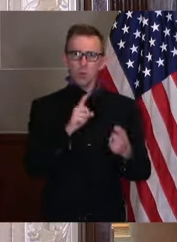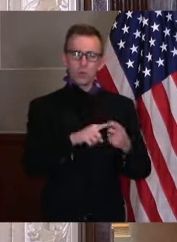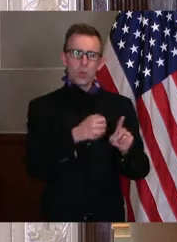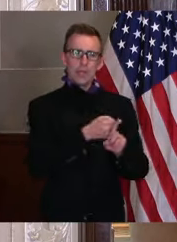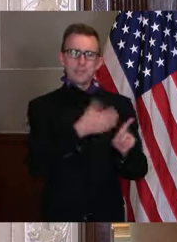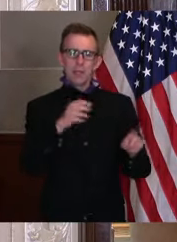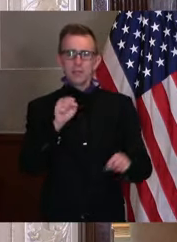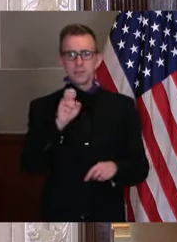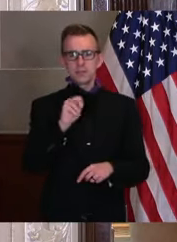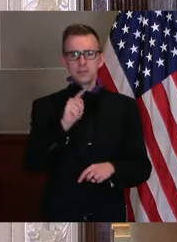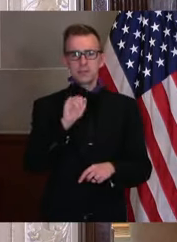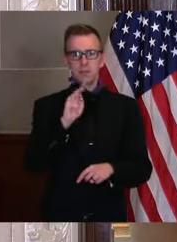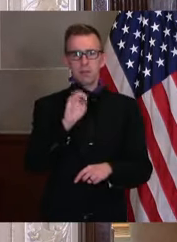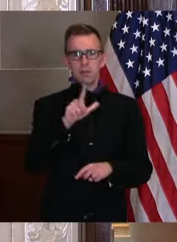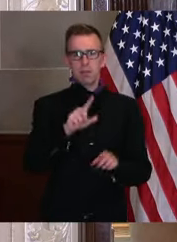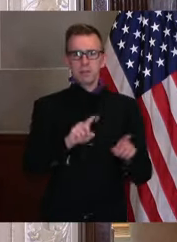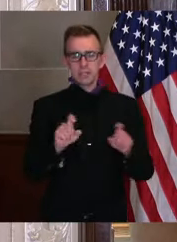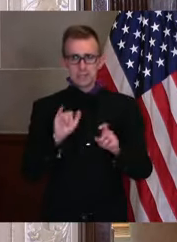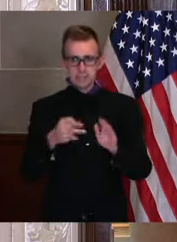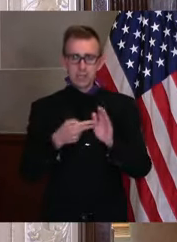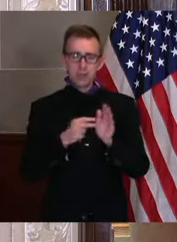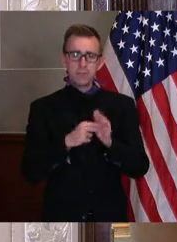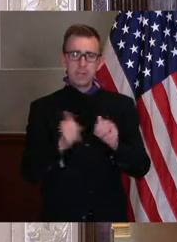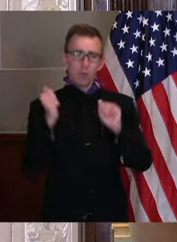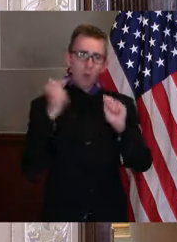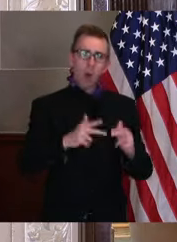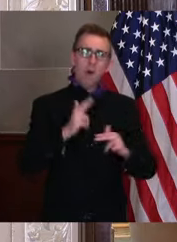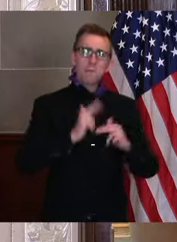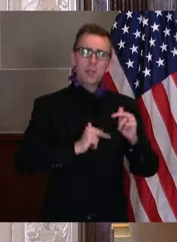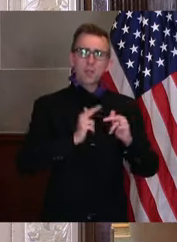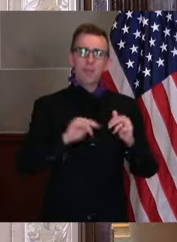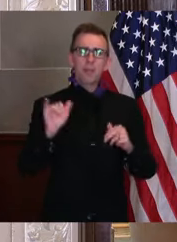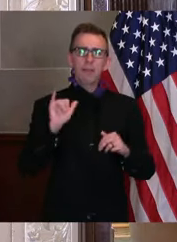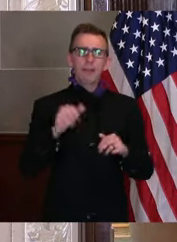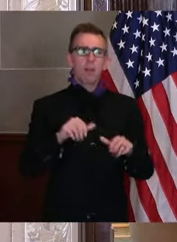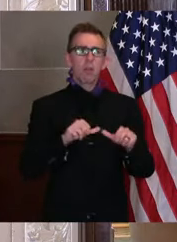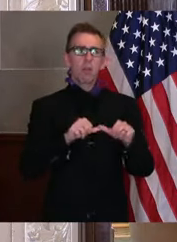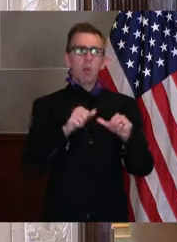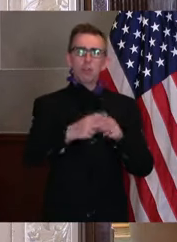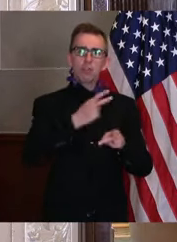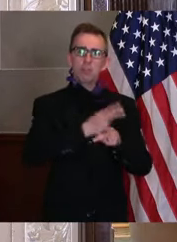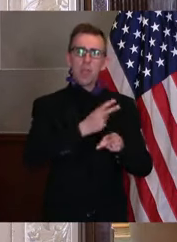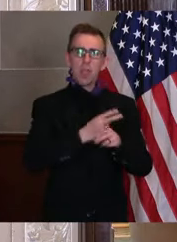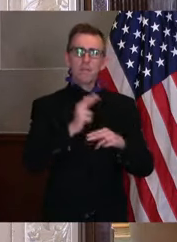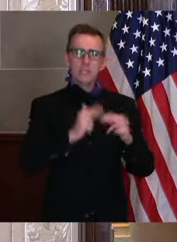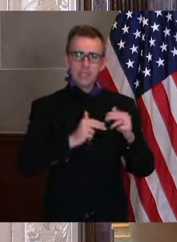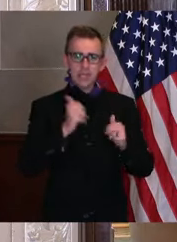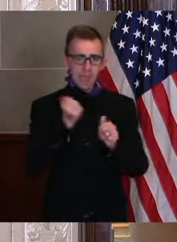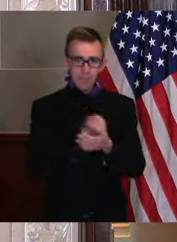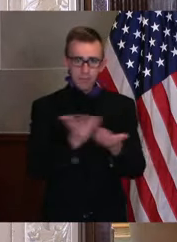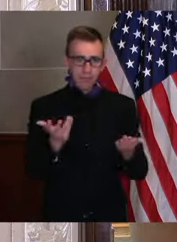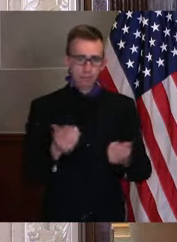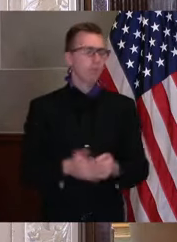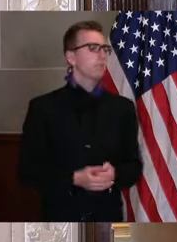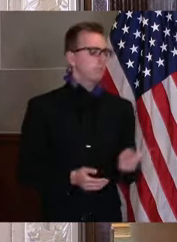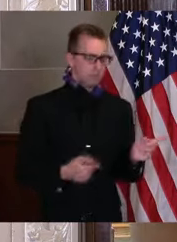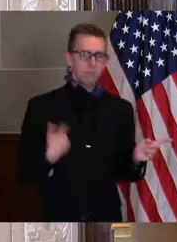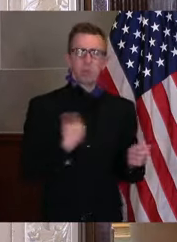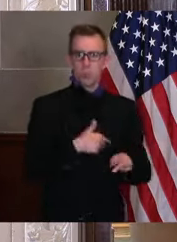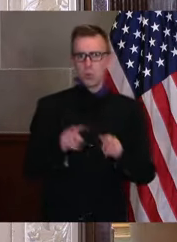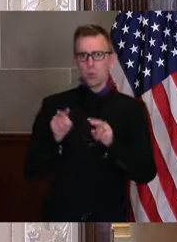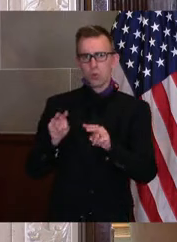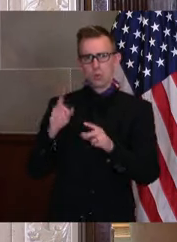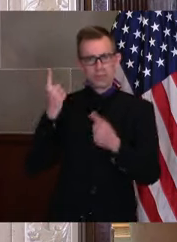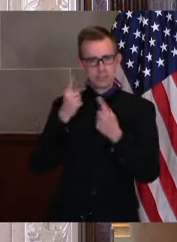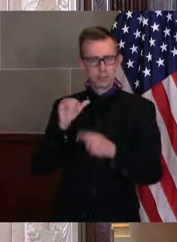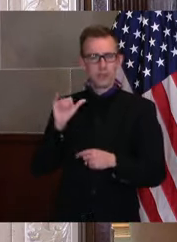Sentinel testing quite a bit, does that mean every such facility, like every long-term care facility, every meatpacking plant? Yeah, we're looking at that. I mean,